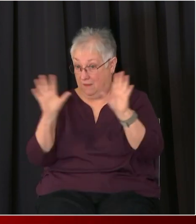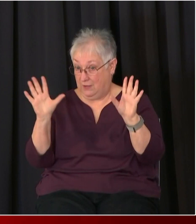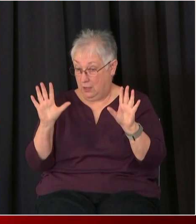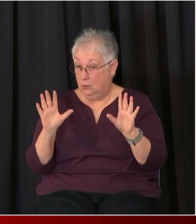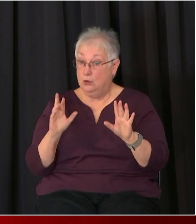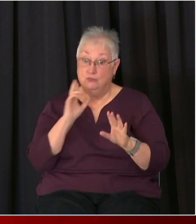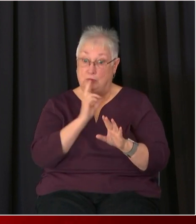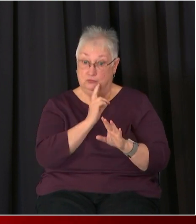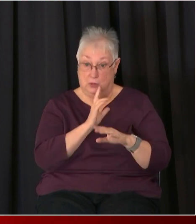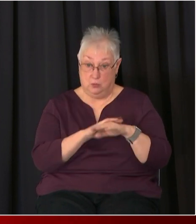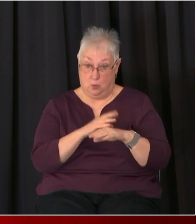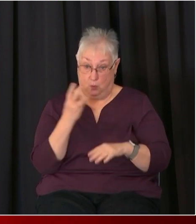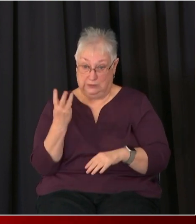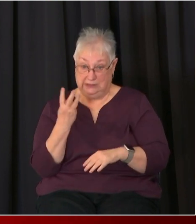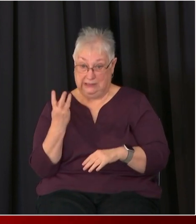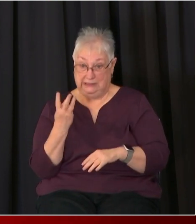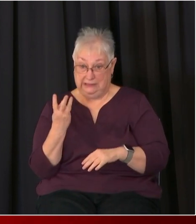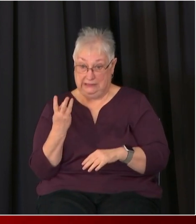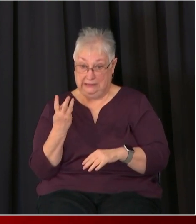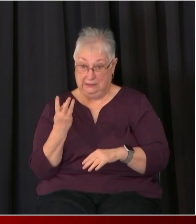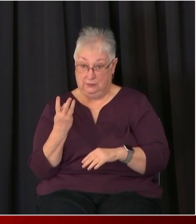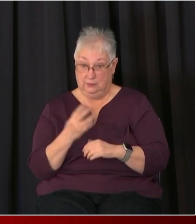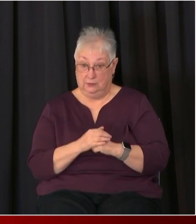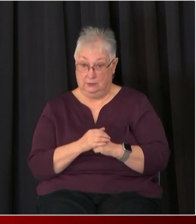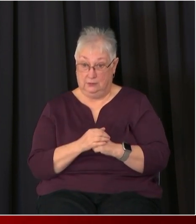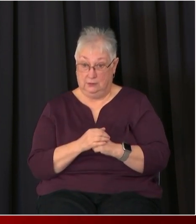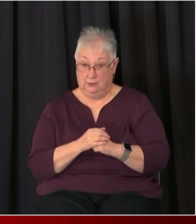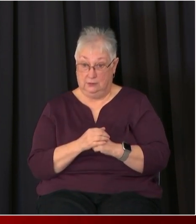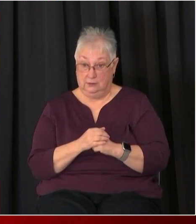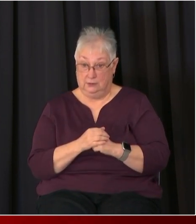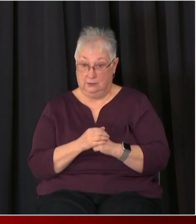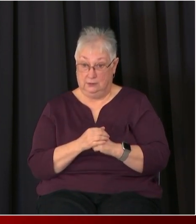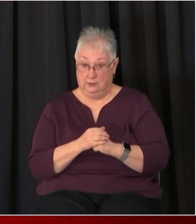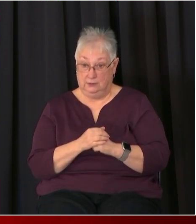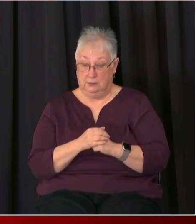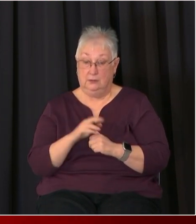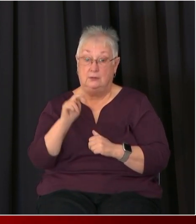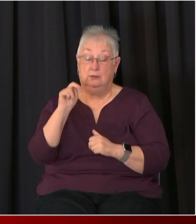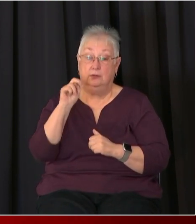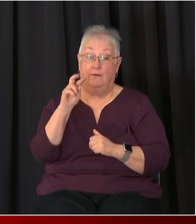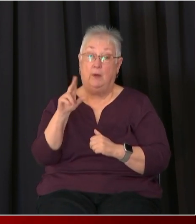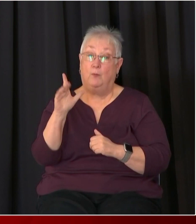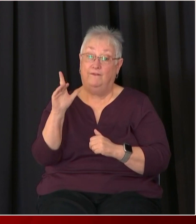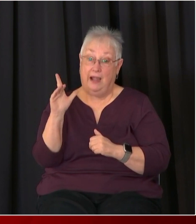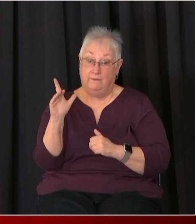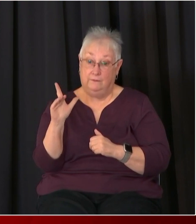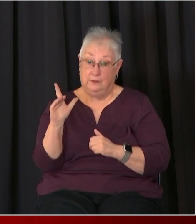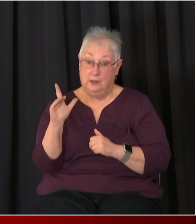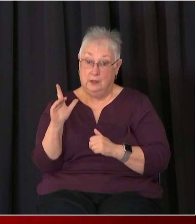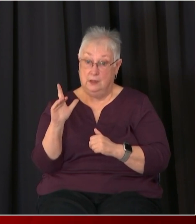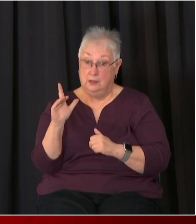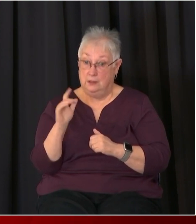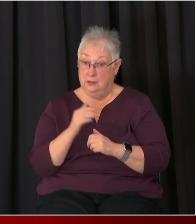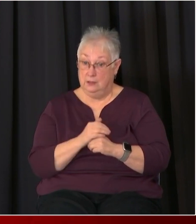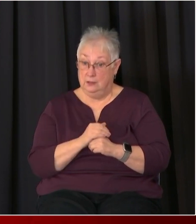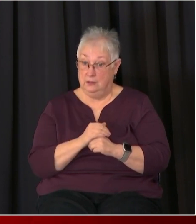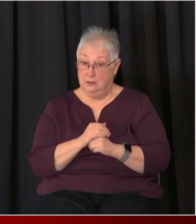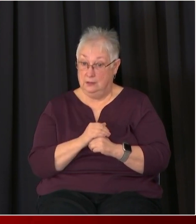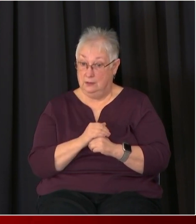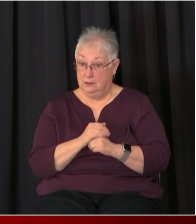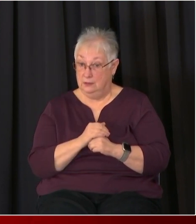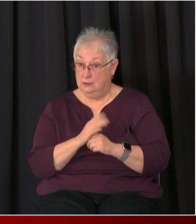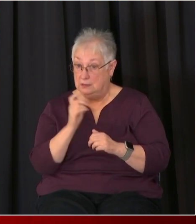you clarify that? That's correct. So the restaurant, the hours